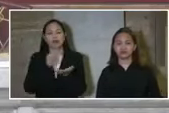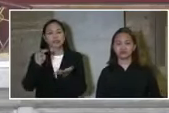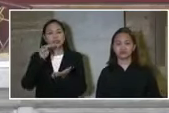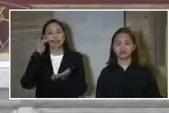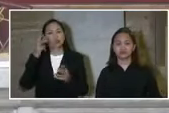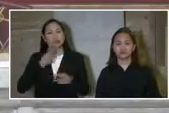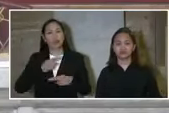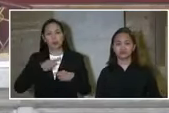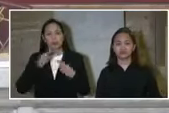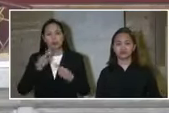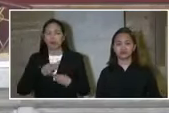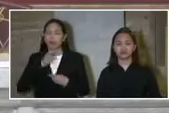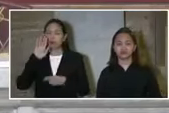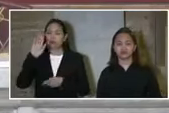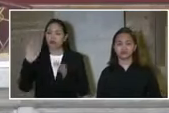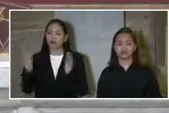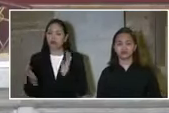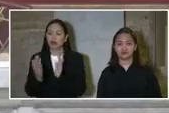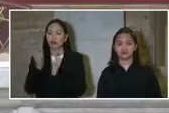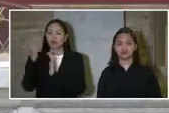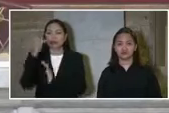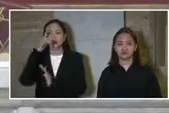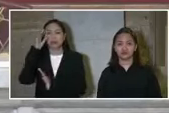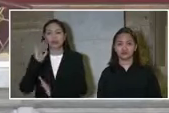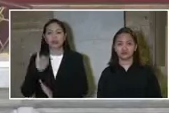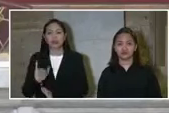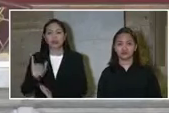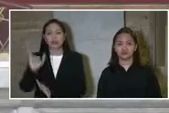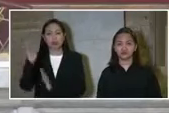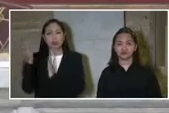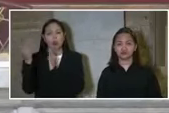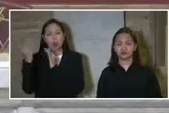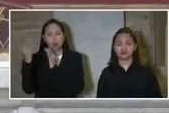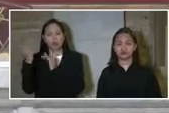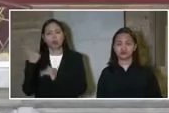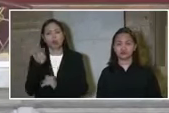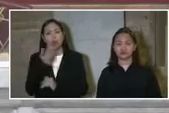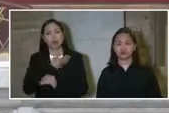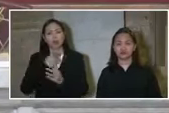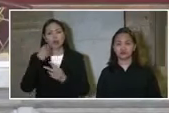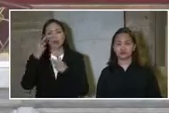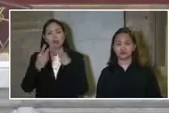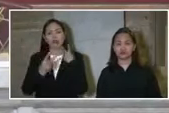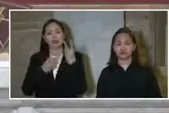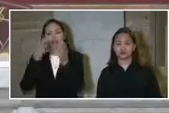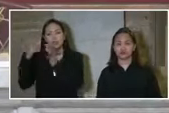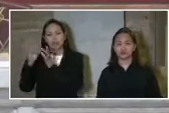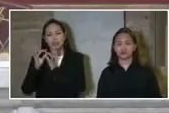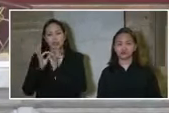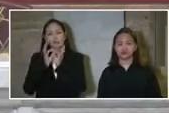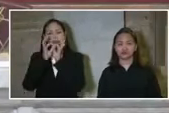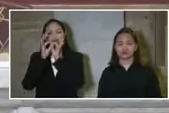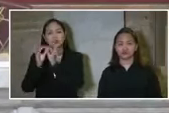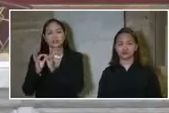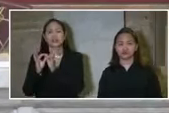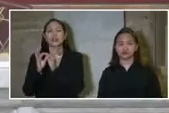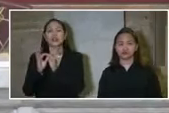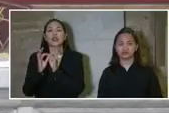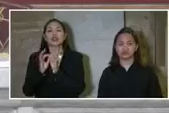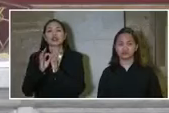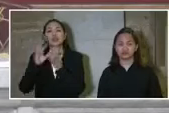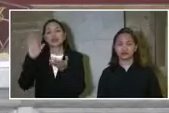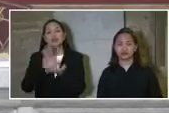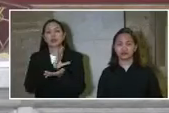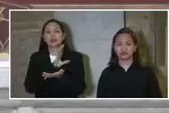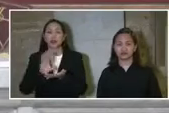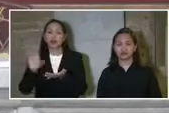in your presence forever. May our voices, we pray, join with theirs in one chorus of